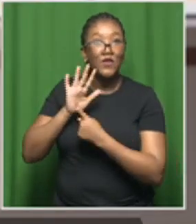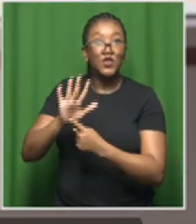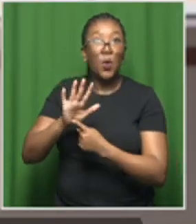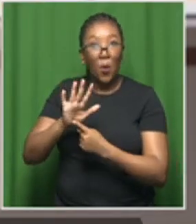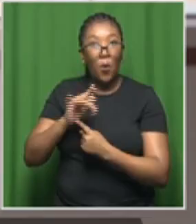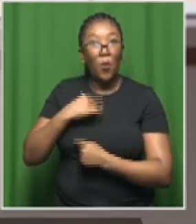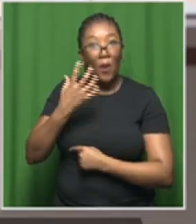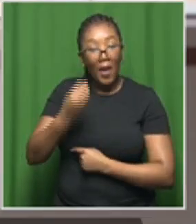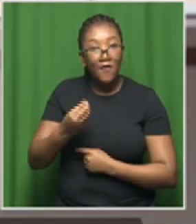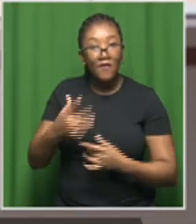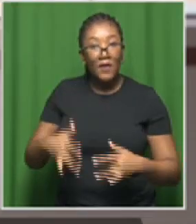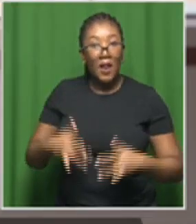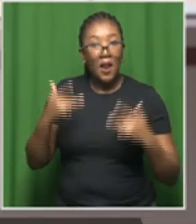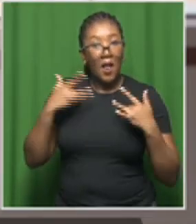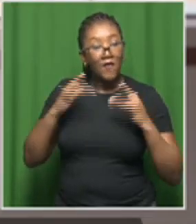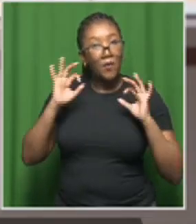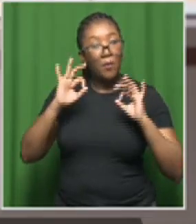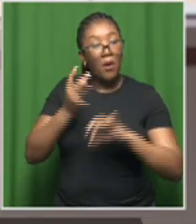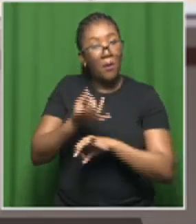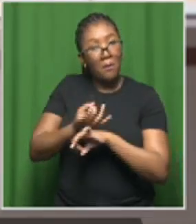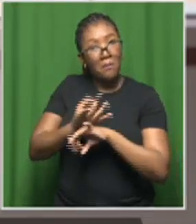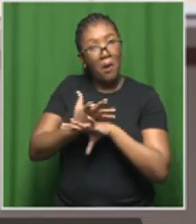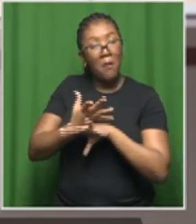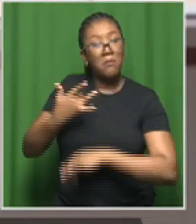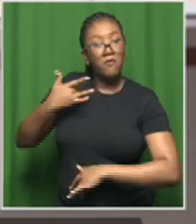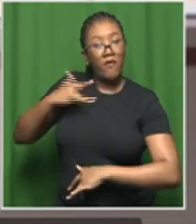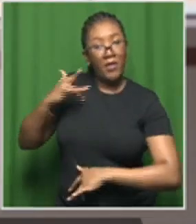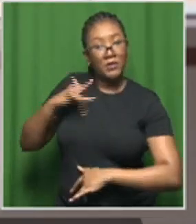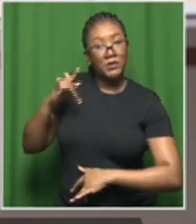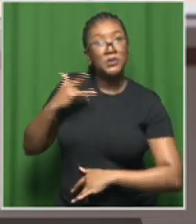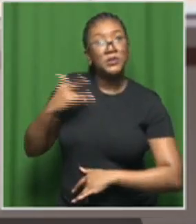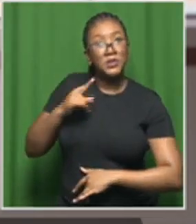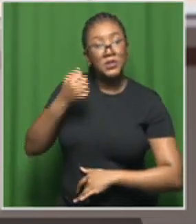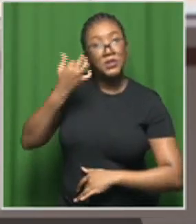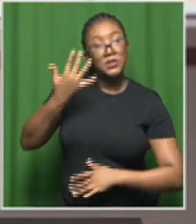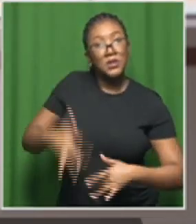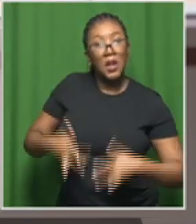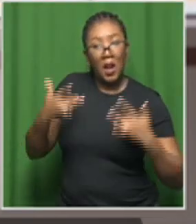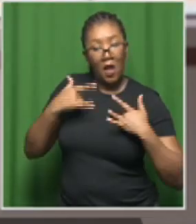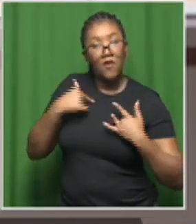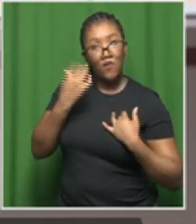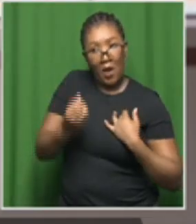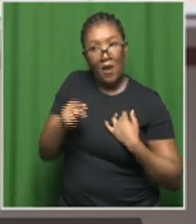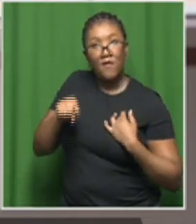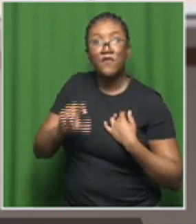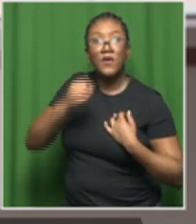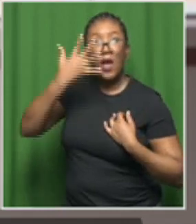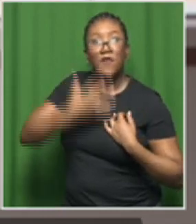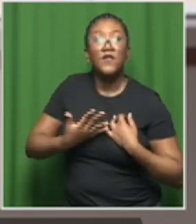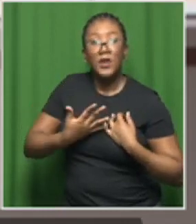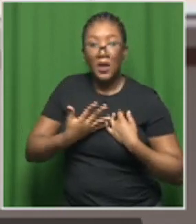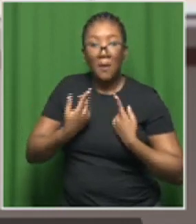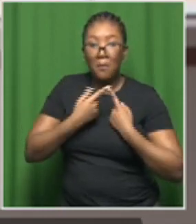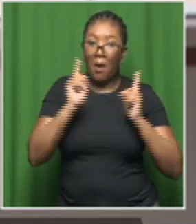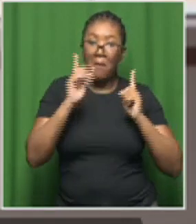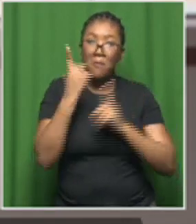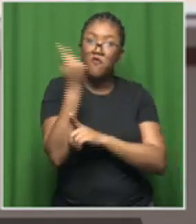of urban life. These are all, I think, that kind of illustrate the dynamic